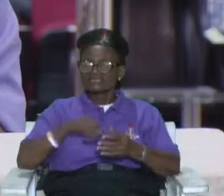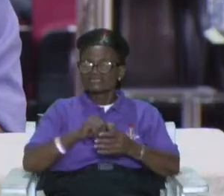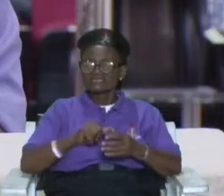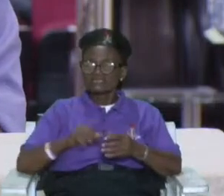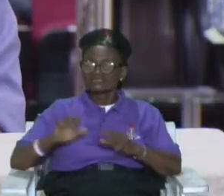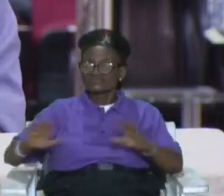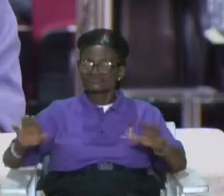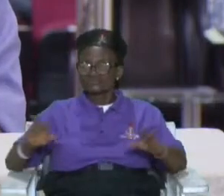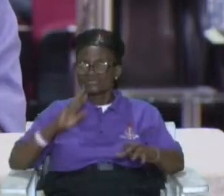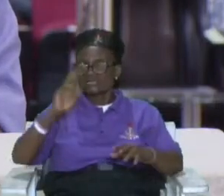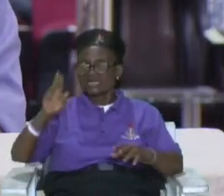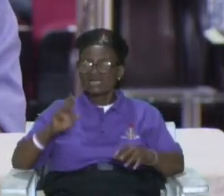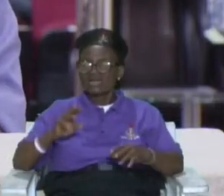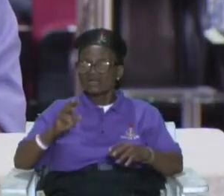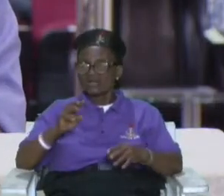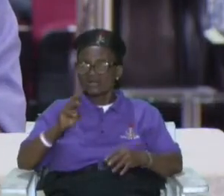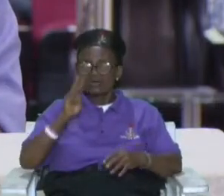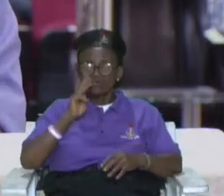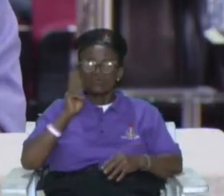sermon.